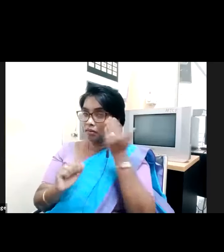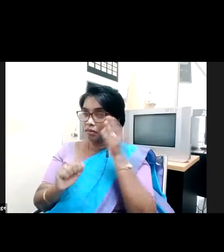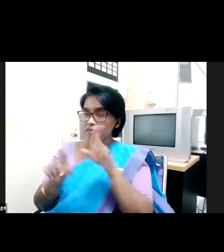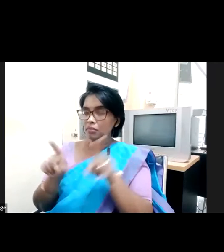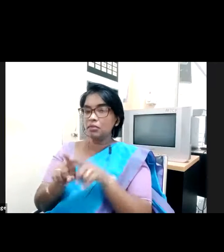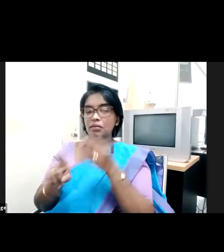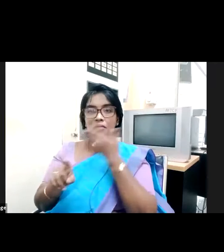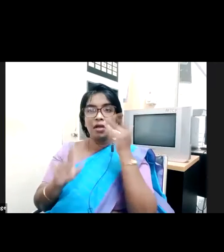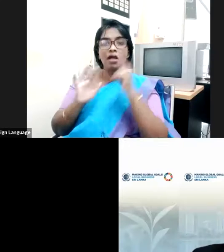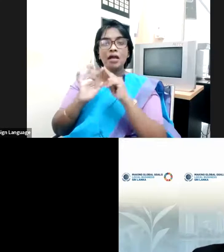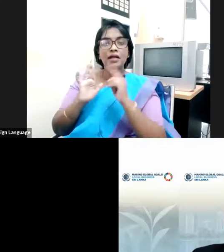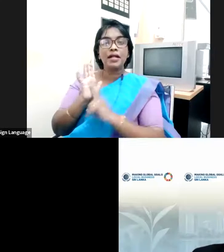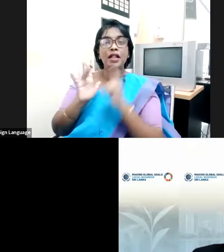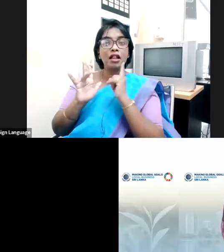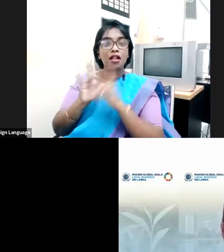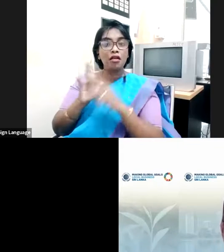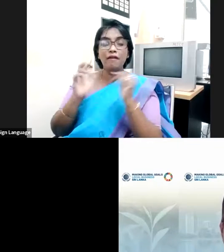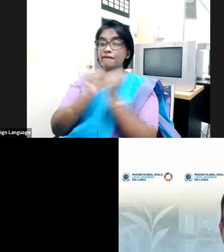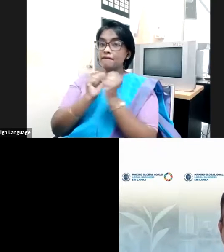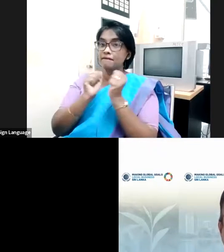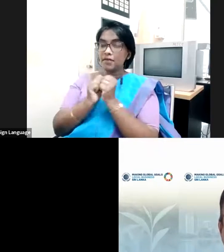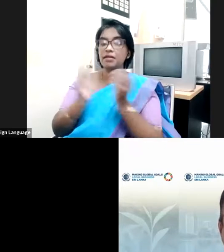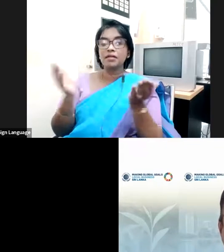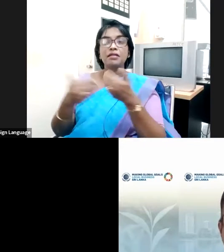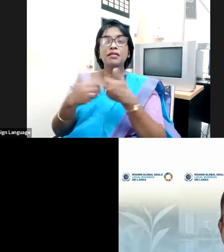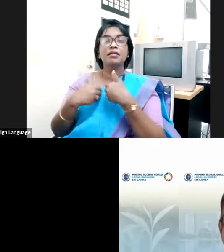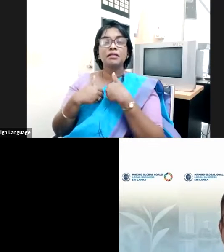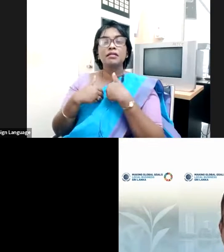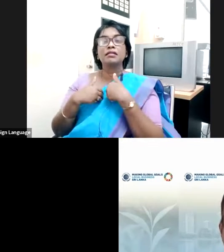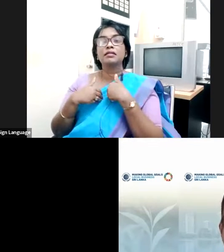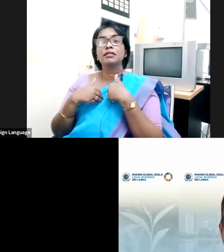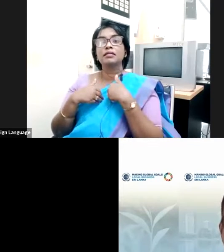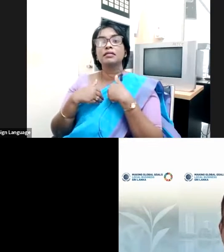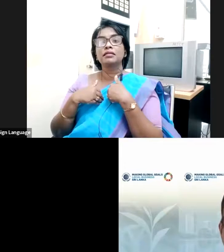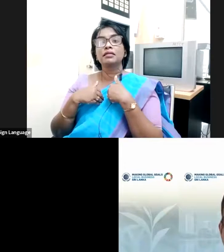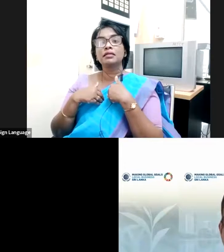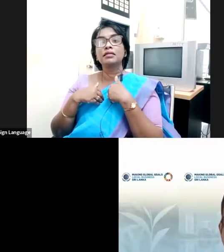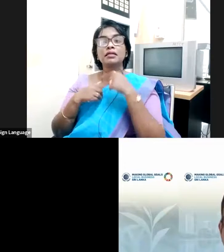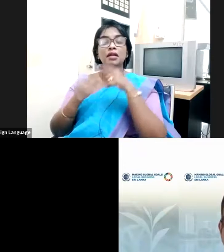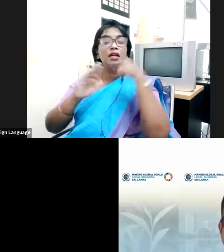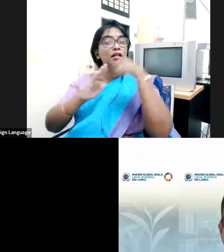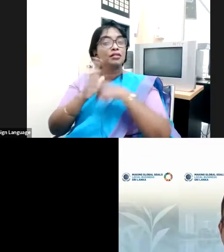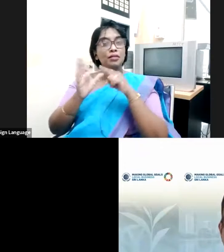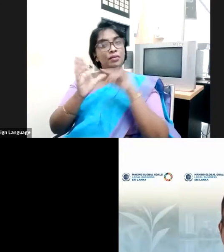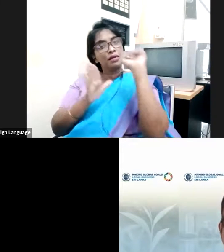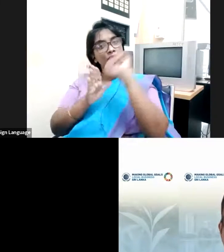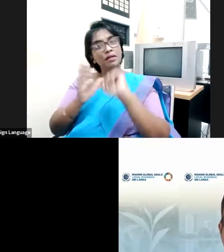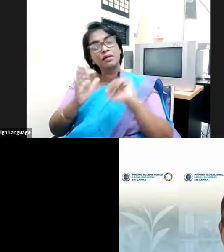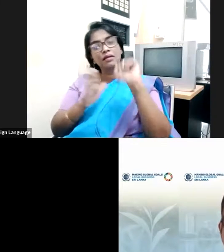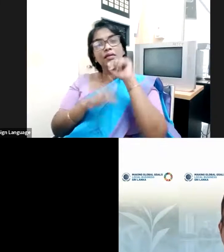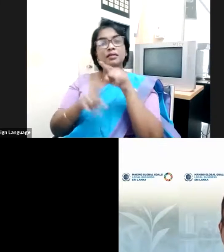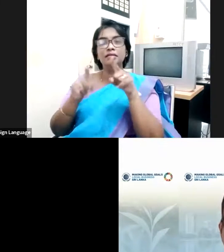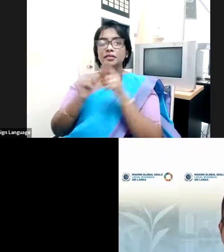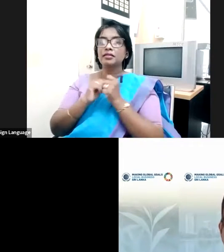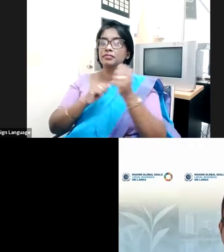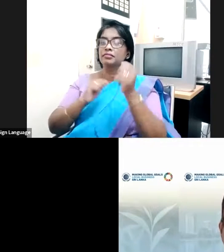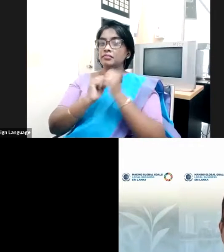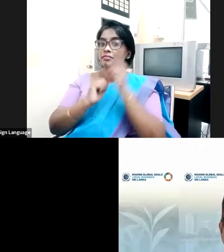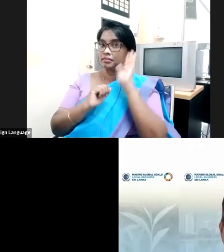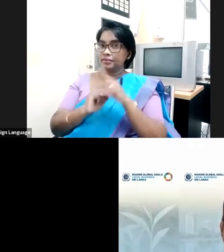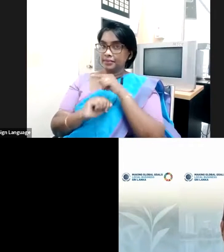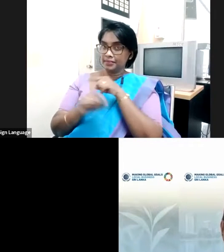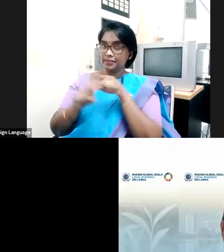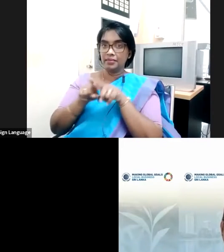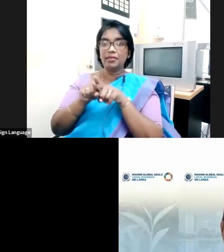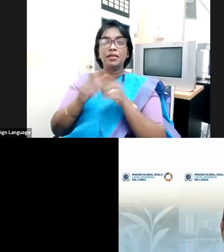in particular in South Asia, and our work shows that there is a strong correlation between better